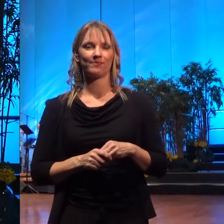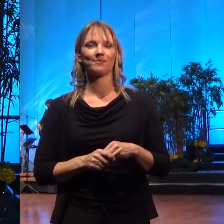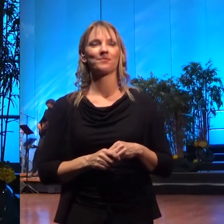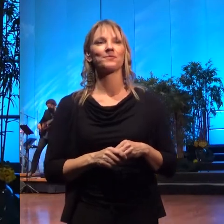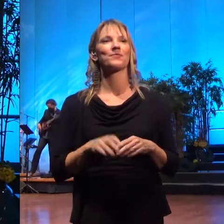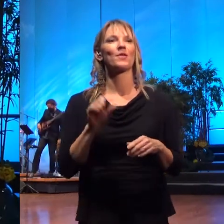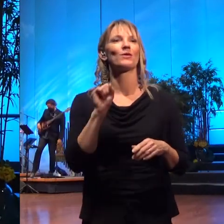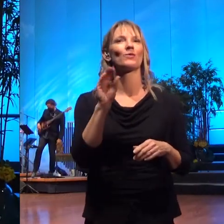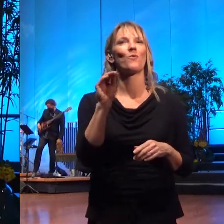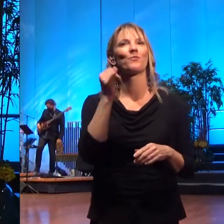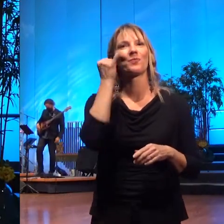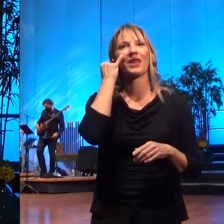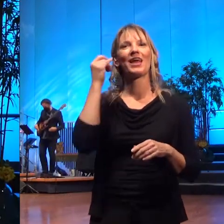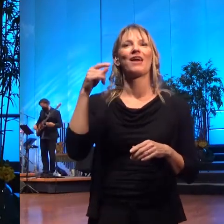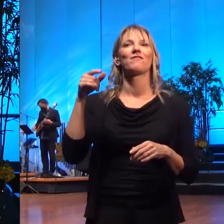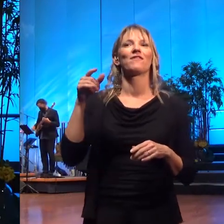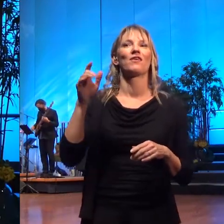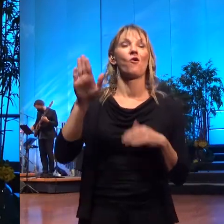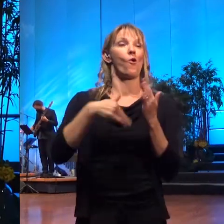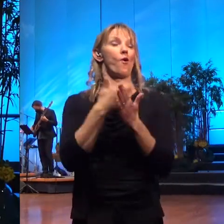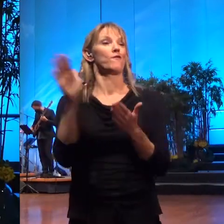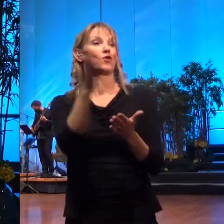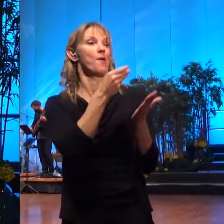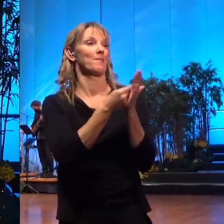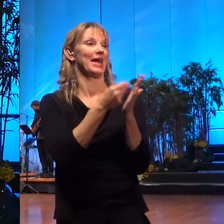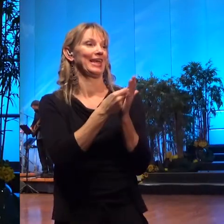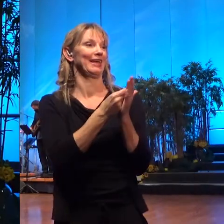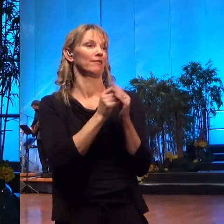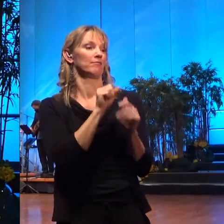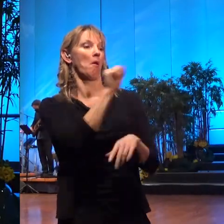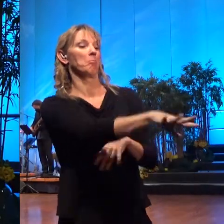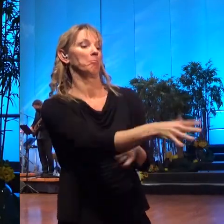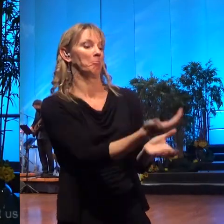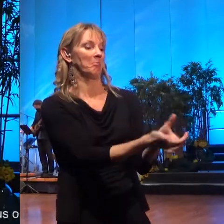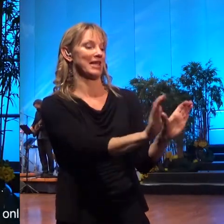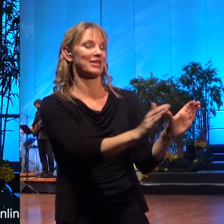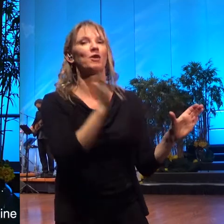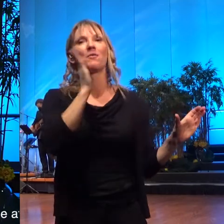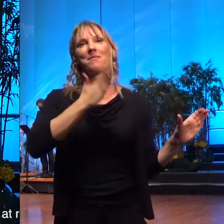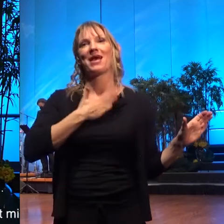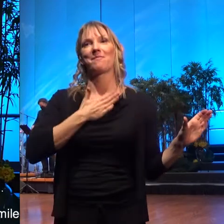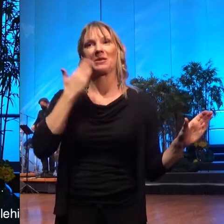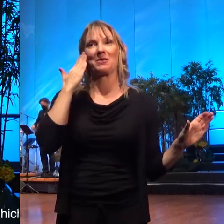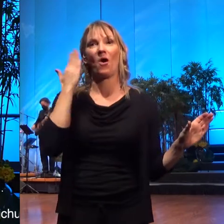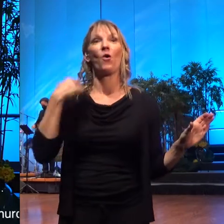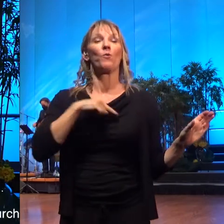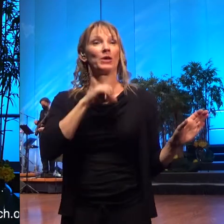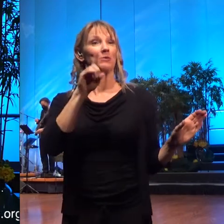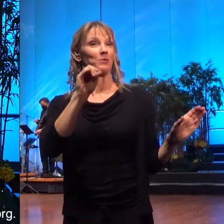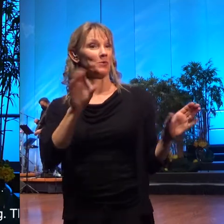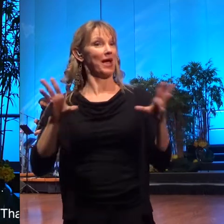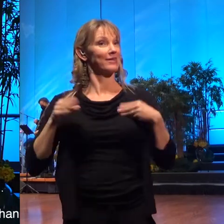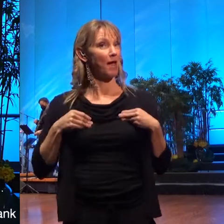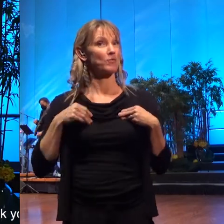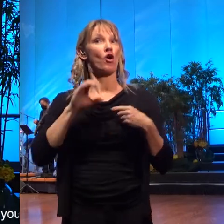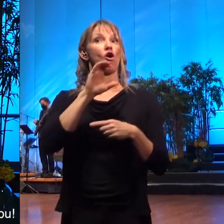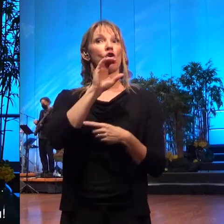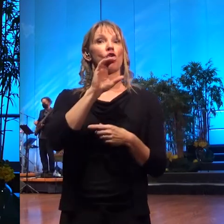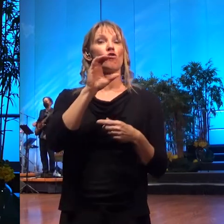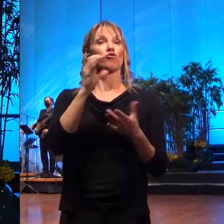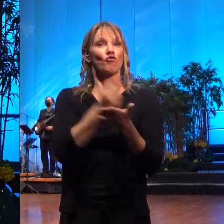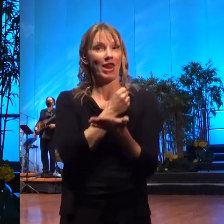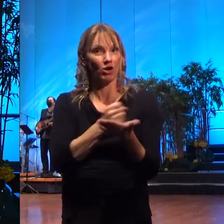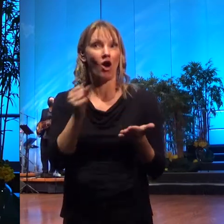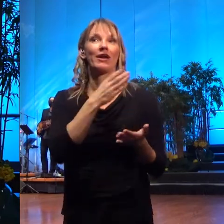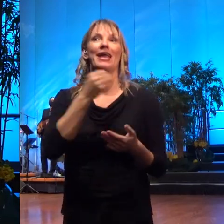So, if you've given all of your money to the basket, you'll be very glad to know that we do accept credit card and debit at